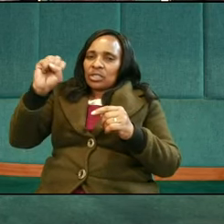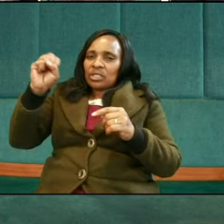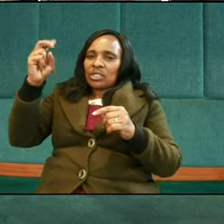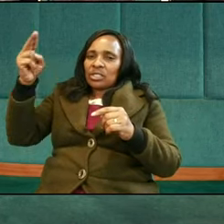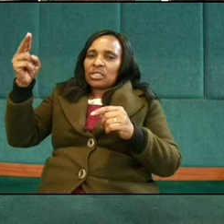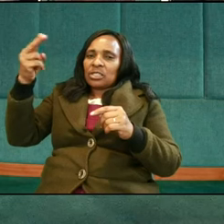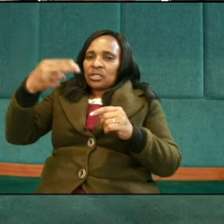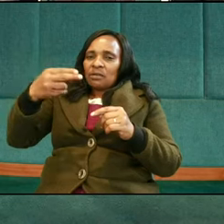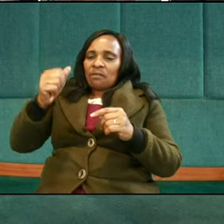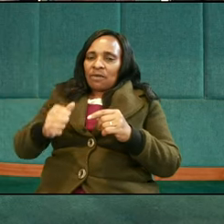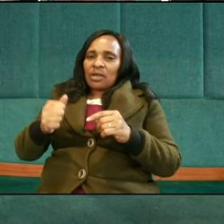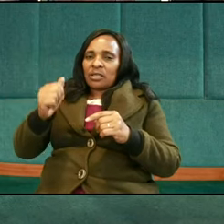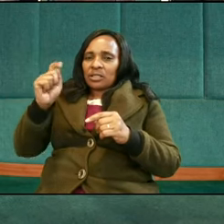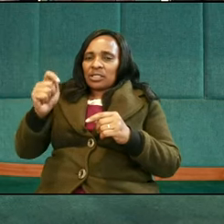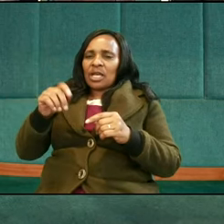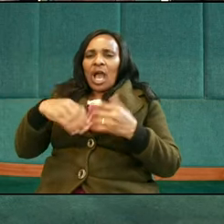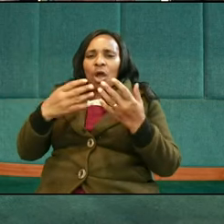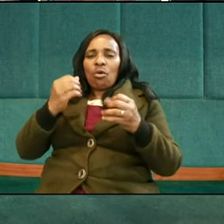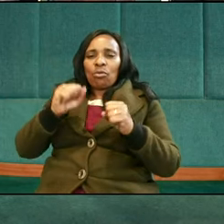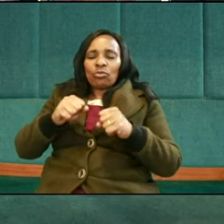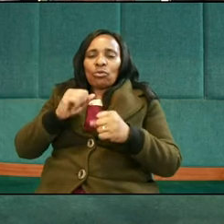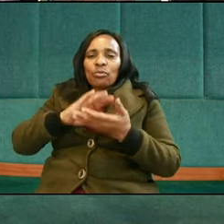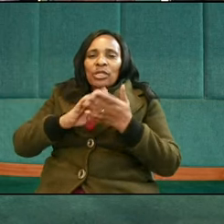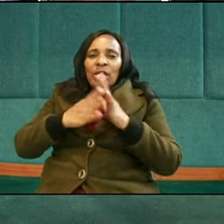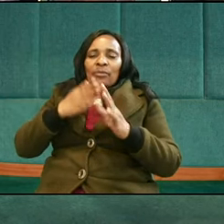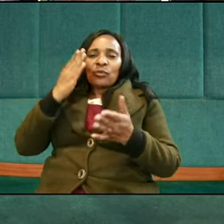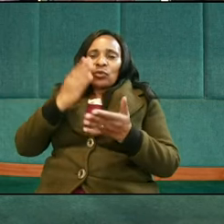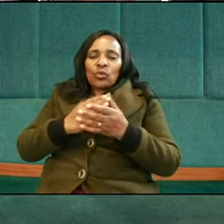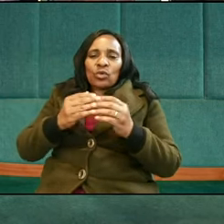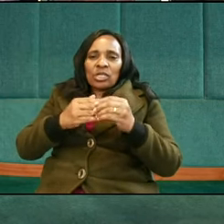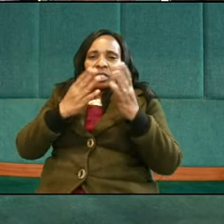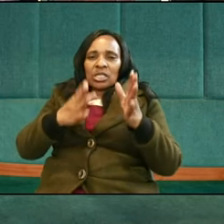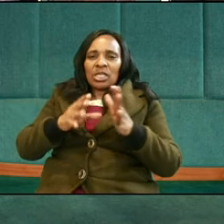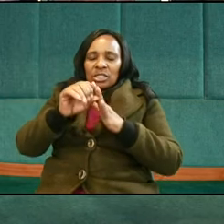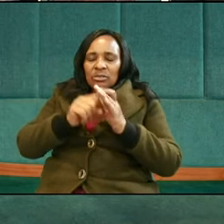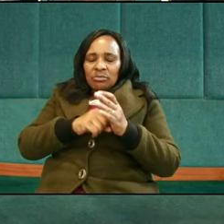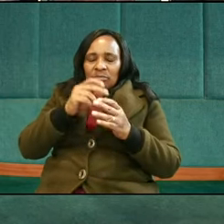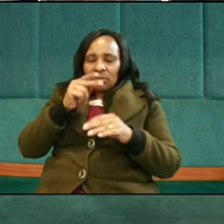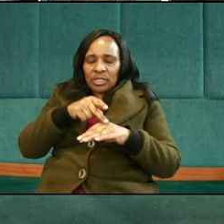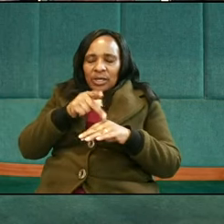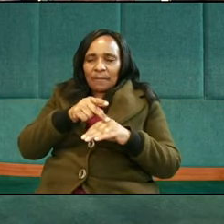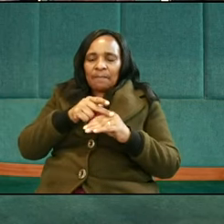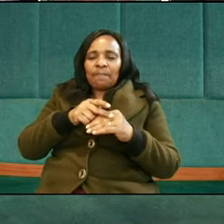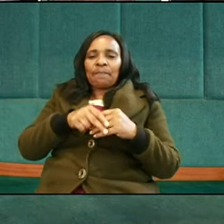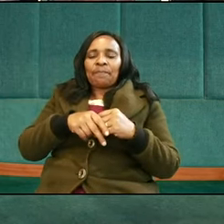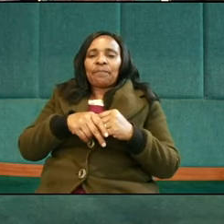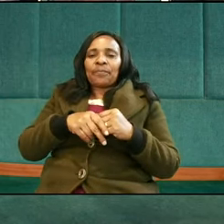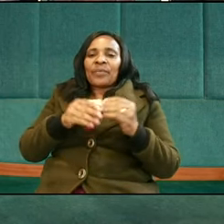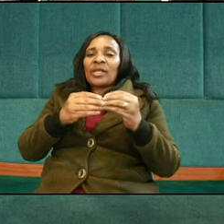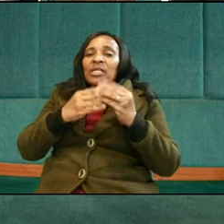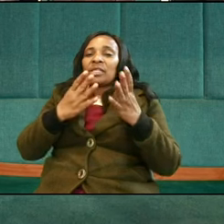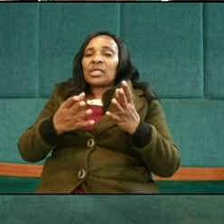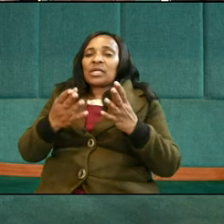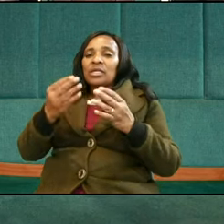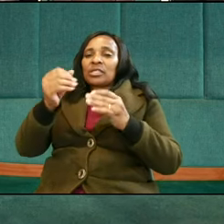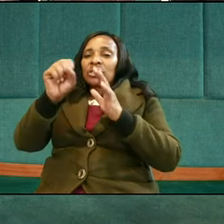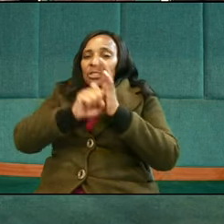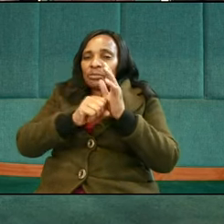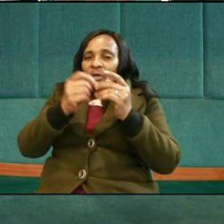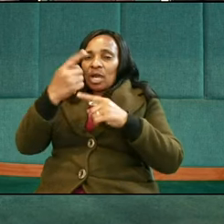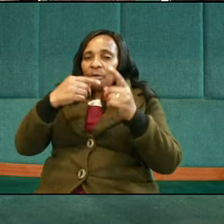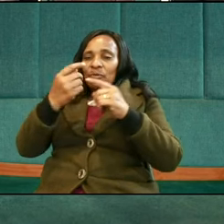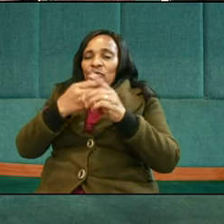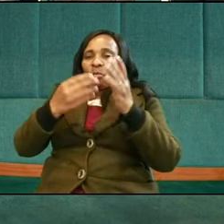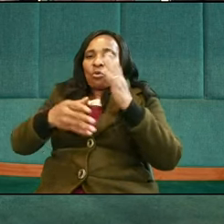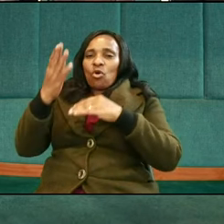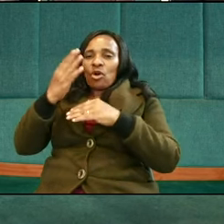true good leaders? We can start with Peter. Leadership comes from God. So if we want to